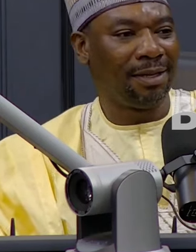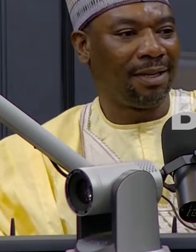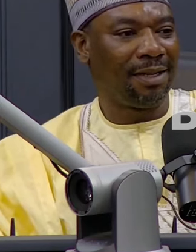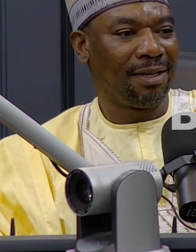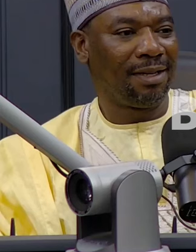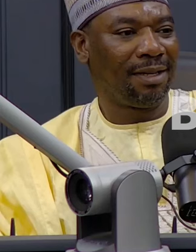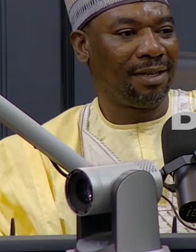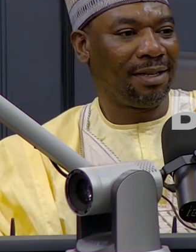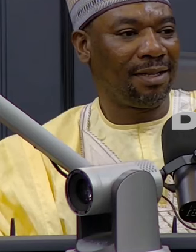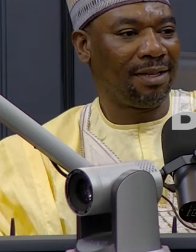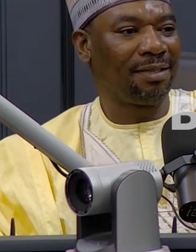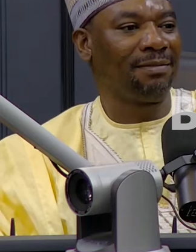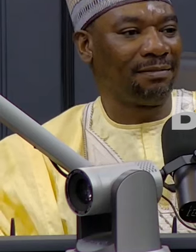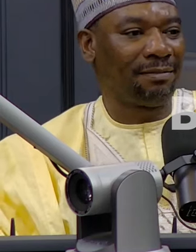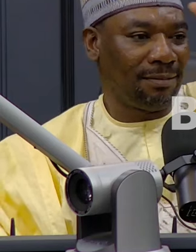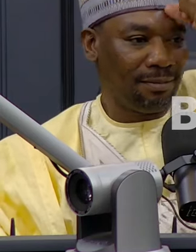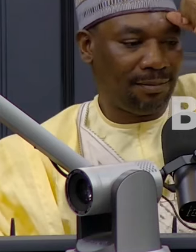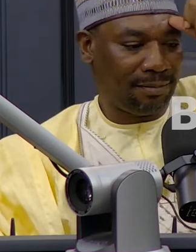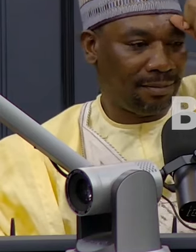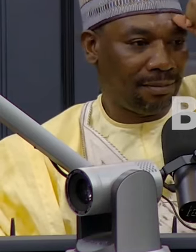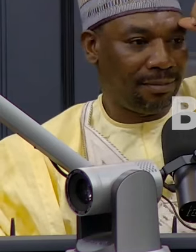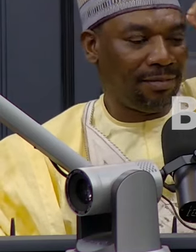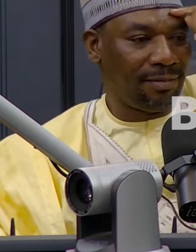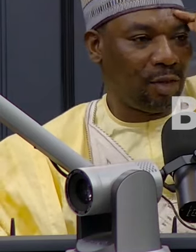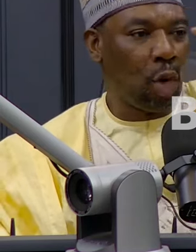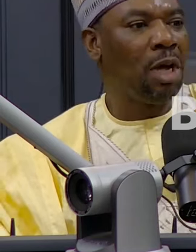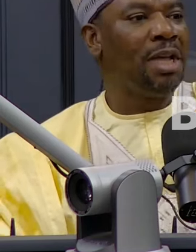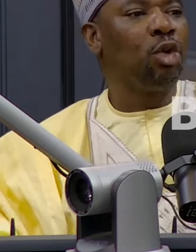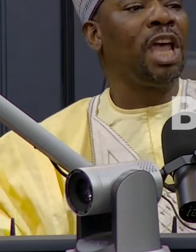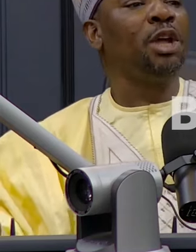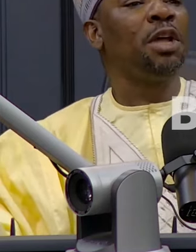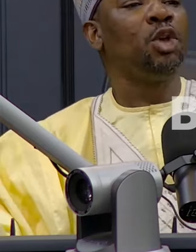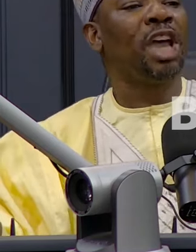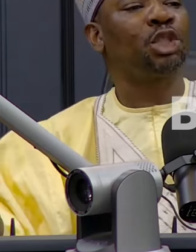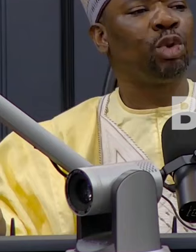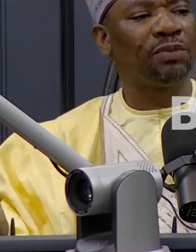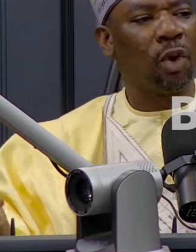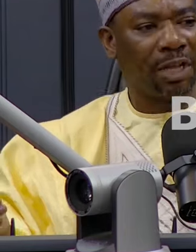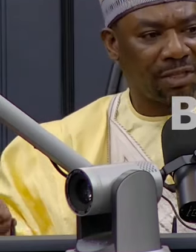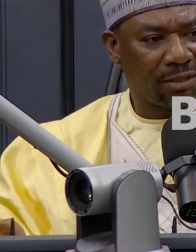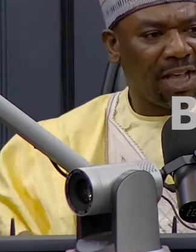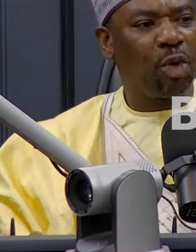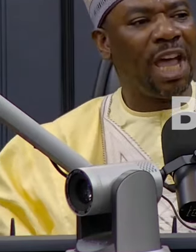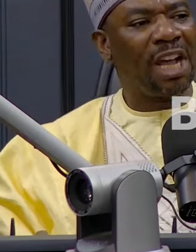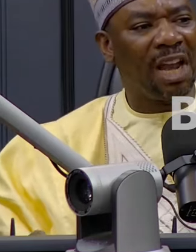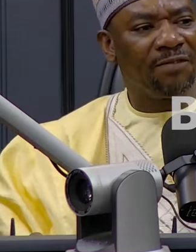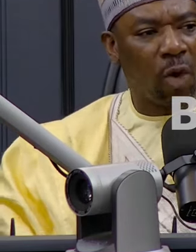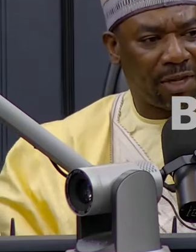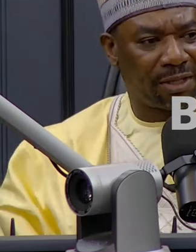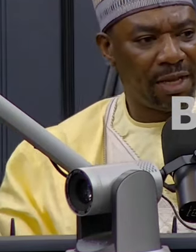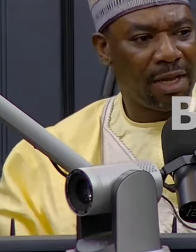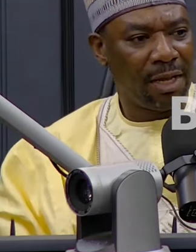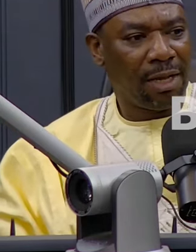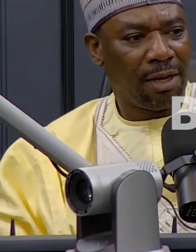I feel drop and as I go, they talk, they go. Because I get loud voice. No, so, you get sweet voice. You get clean